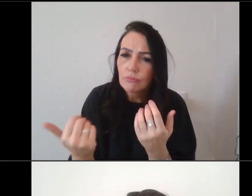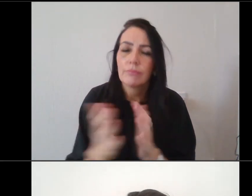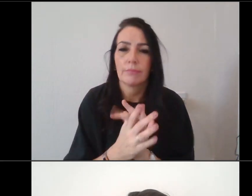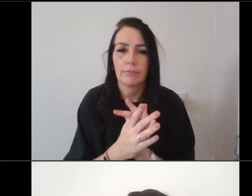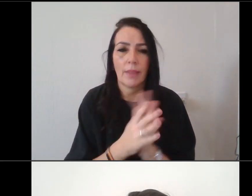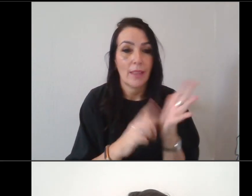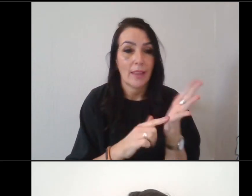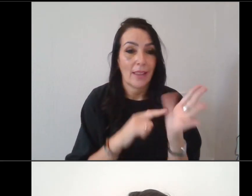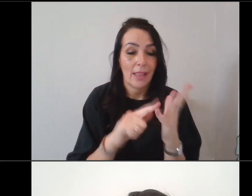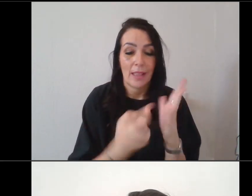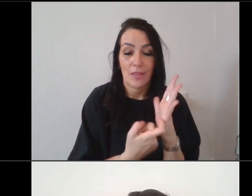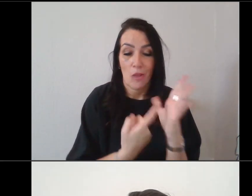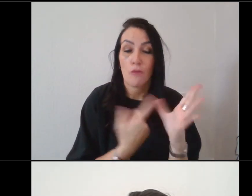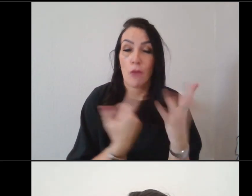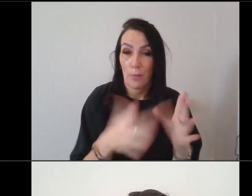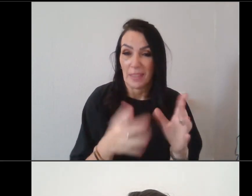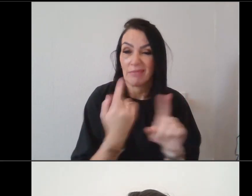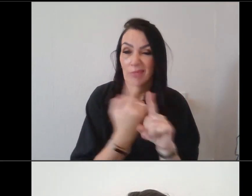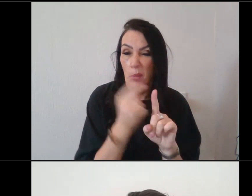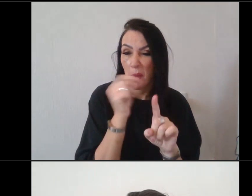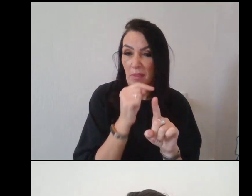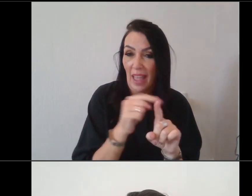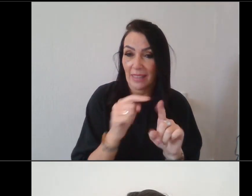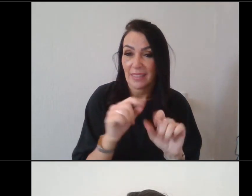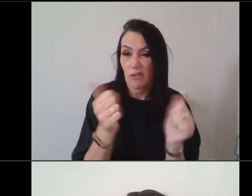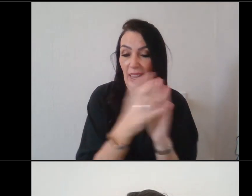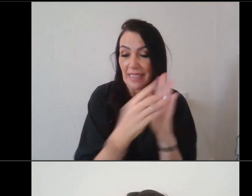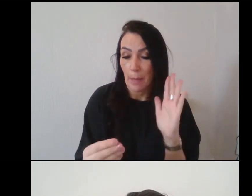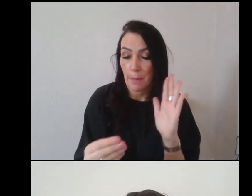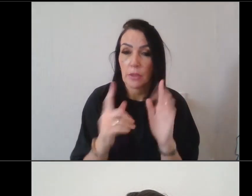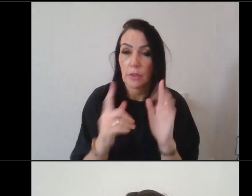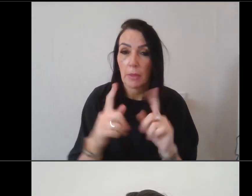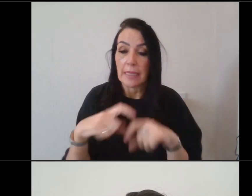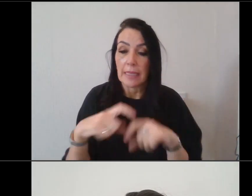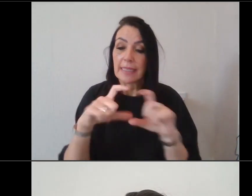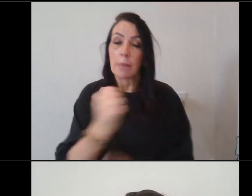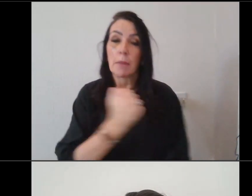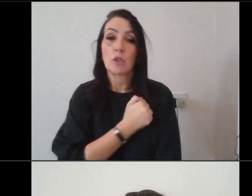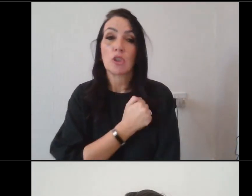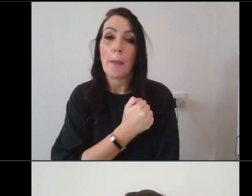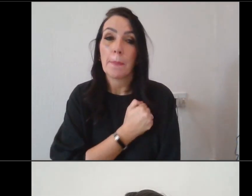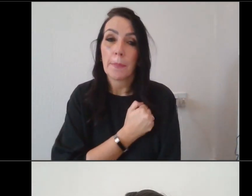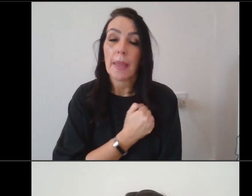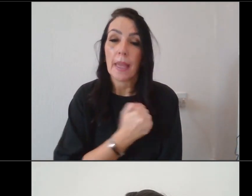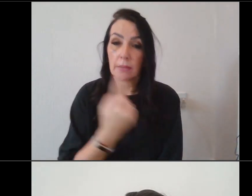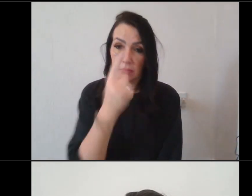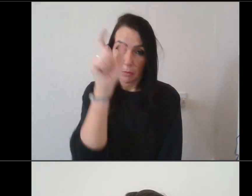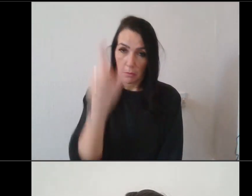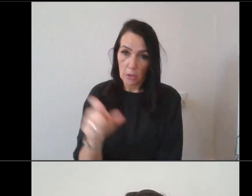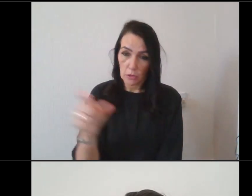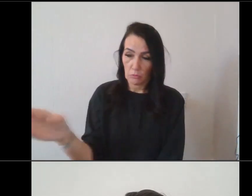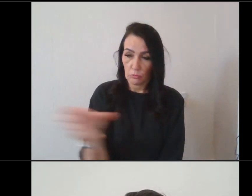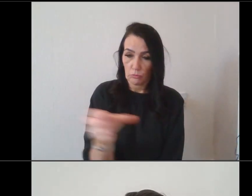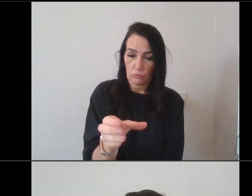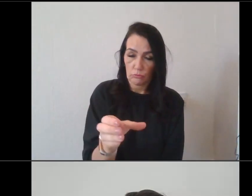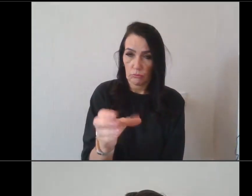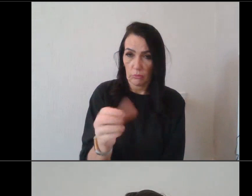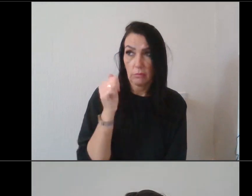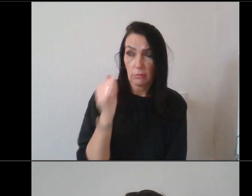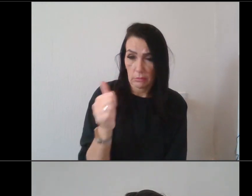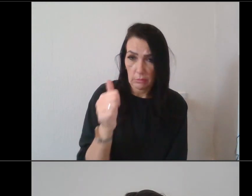of examples there, which were great. I suppose the Sustainable Champions is quite a good tack to